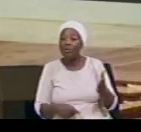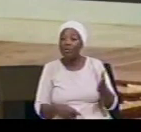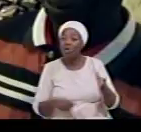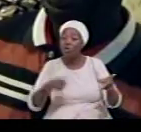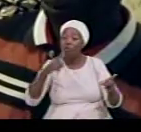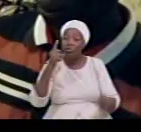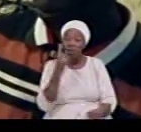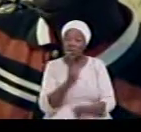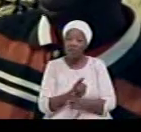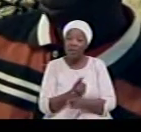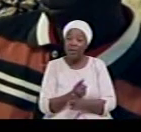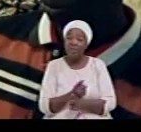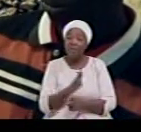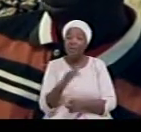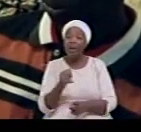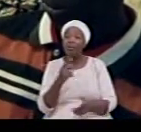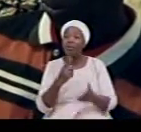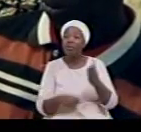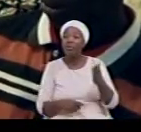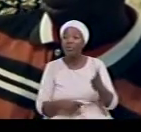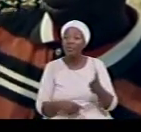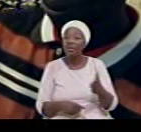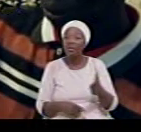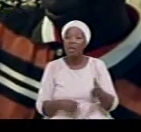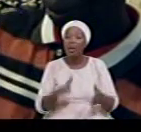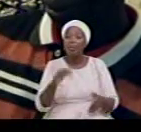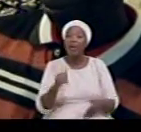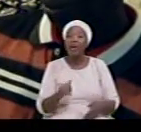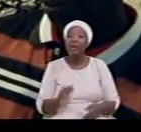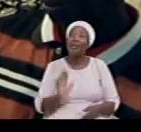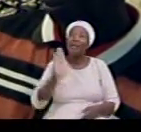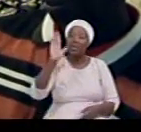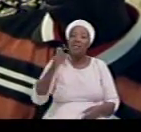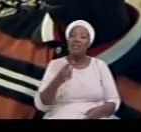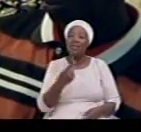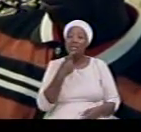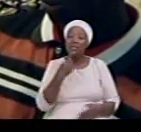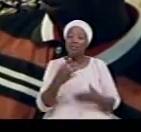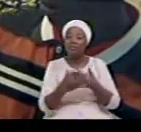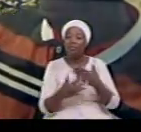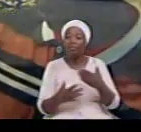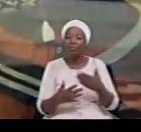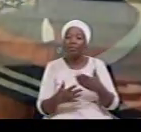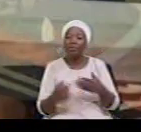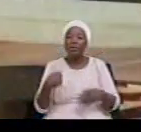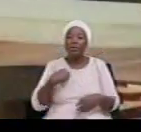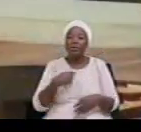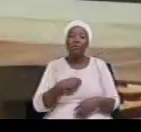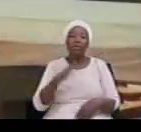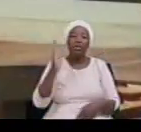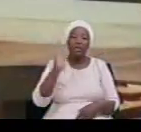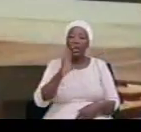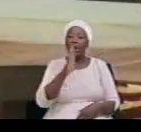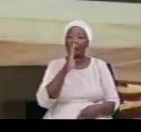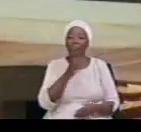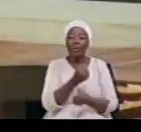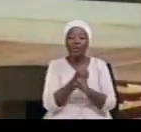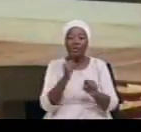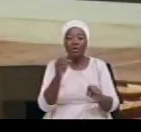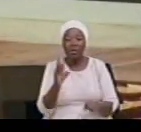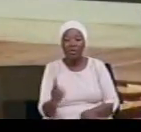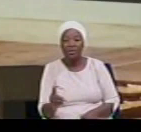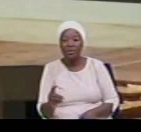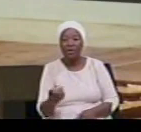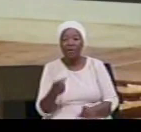Justified by what? By his blood. We shall be saved from